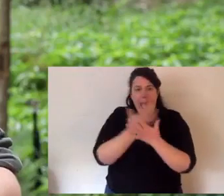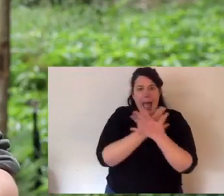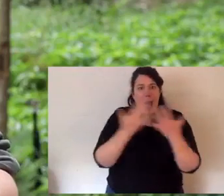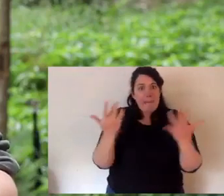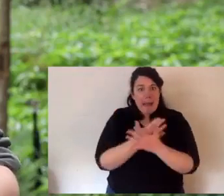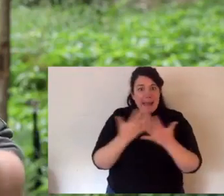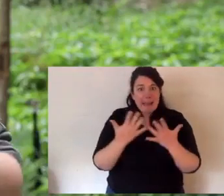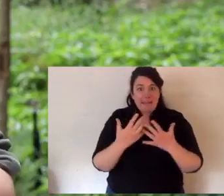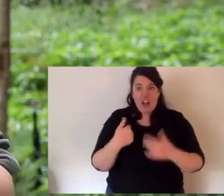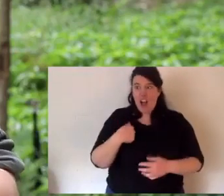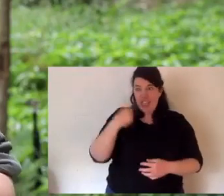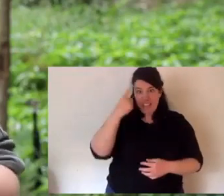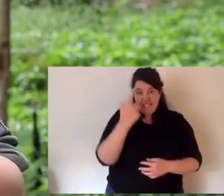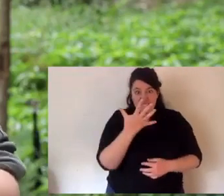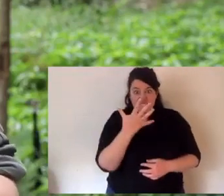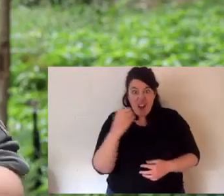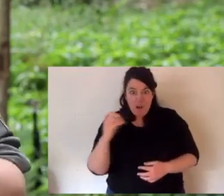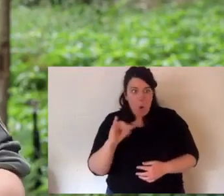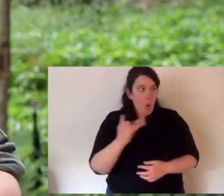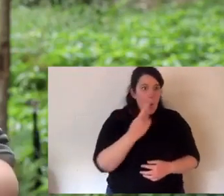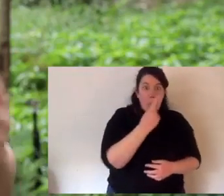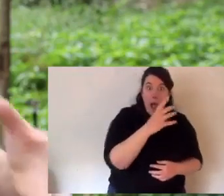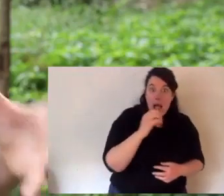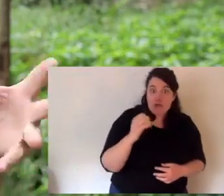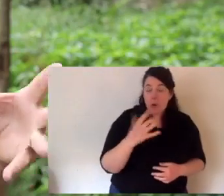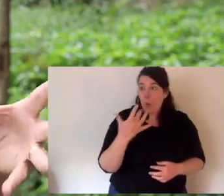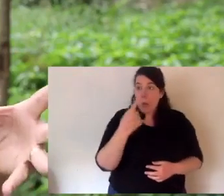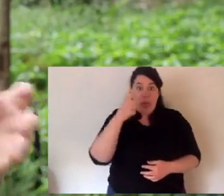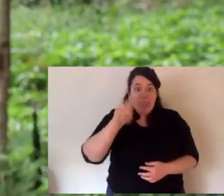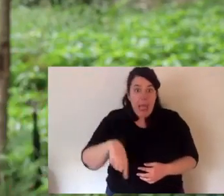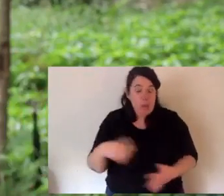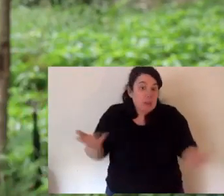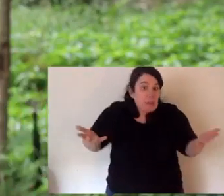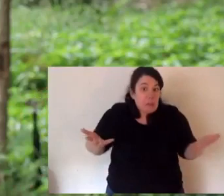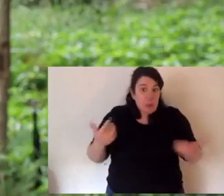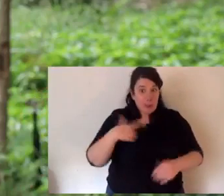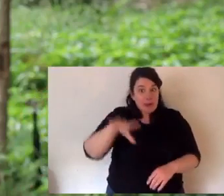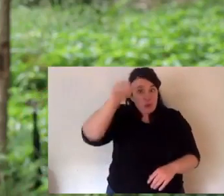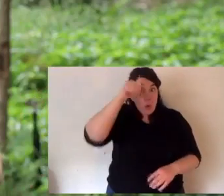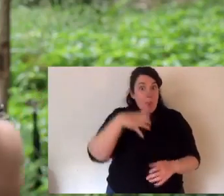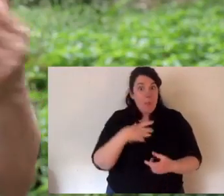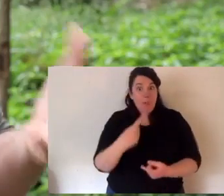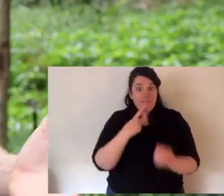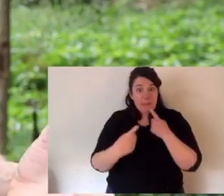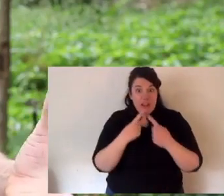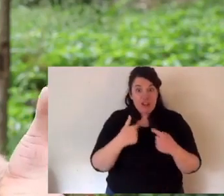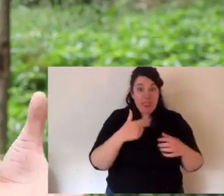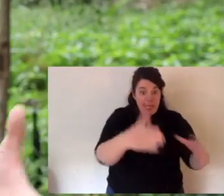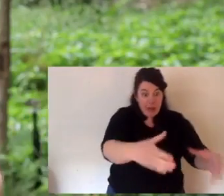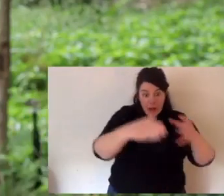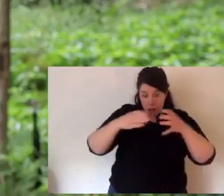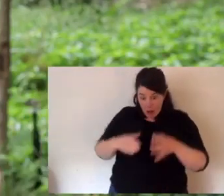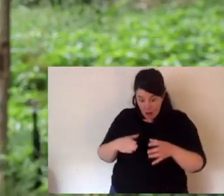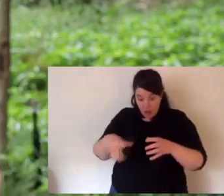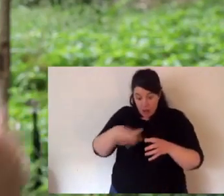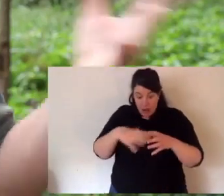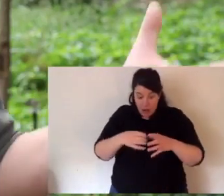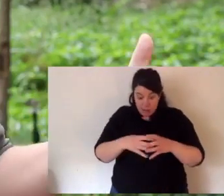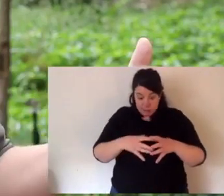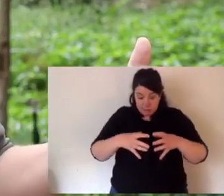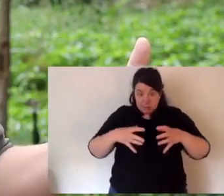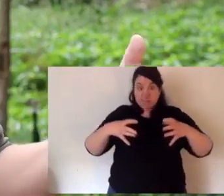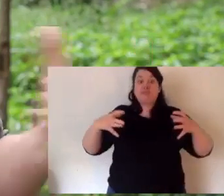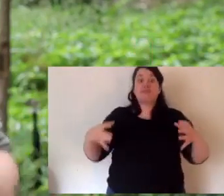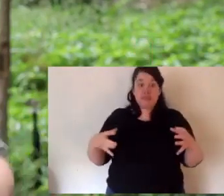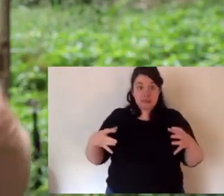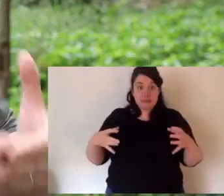disappearing. And what we need to do is partner with research to understand how many rats are there. I say 500. Is there 100 or is there